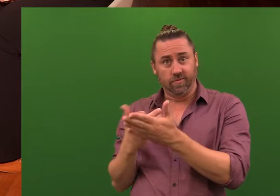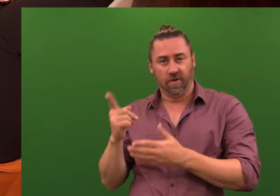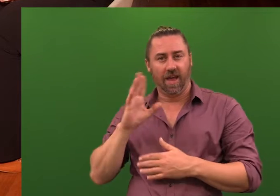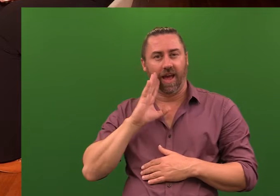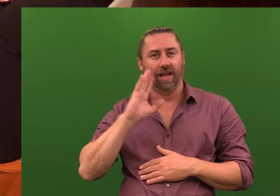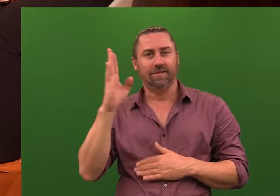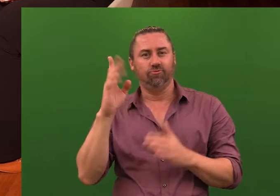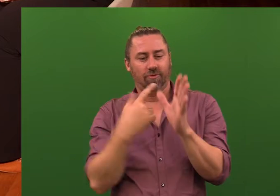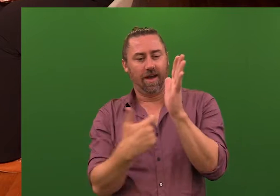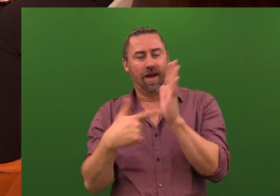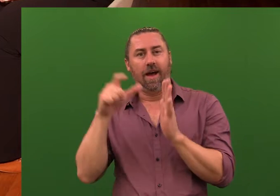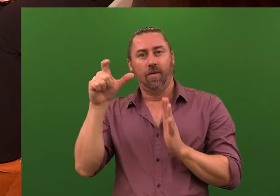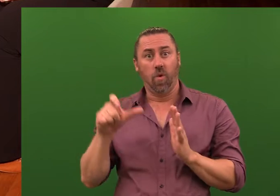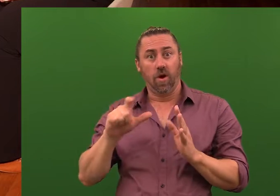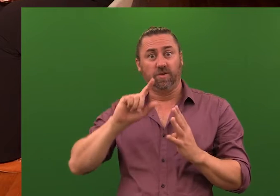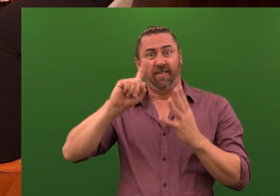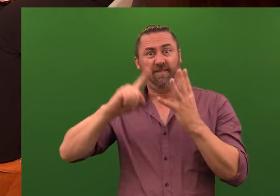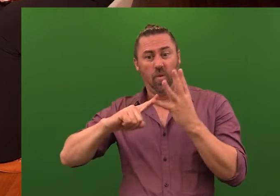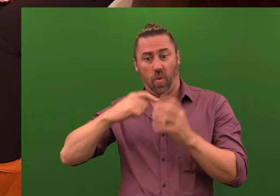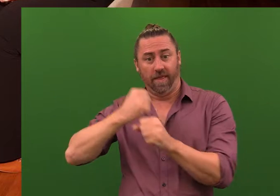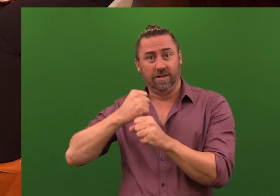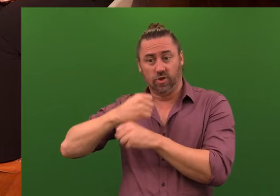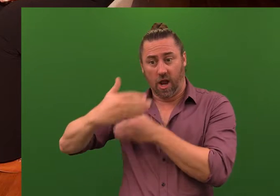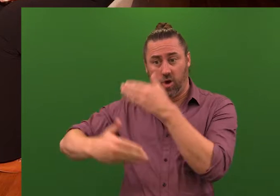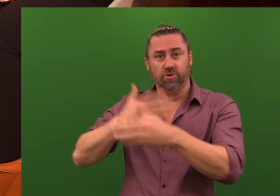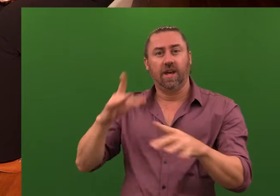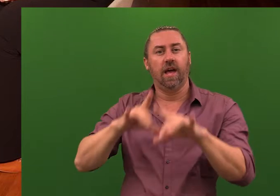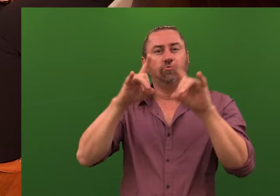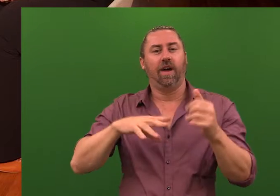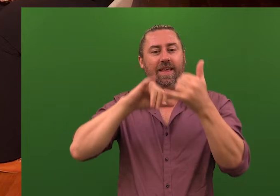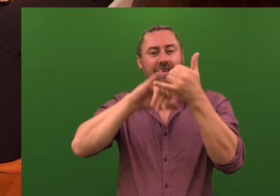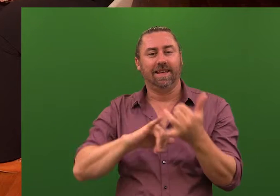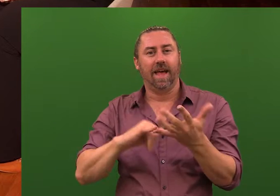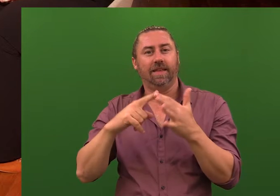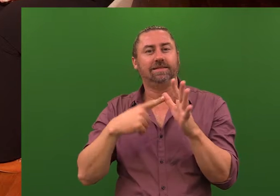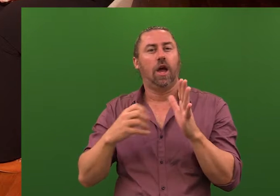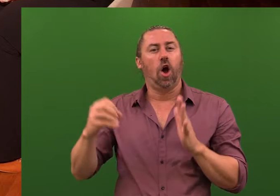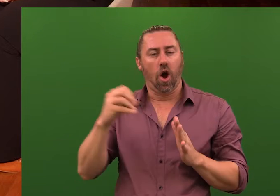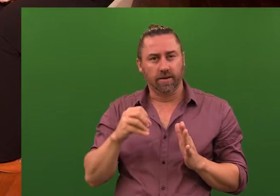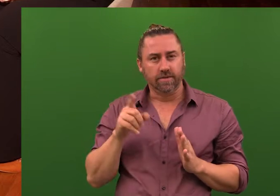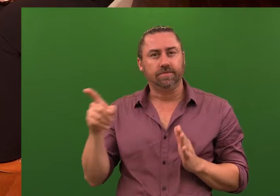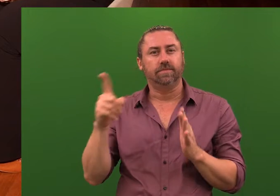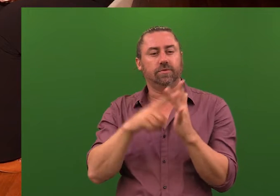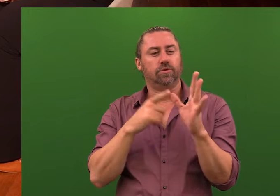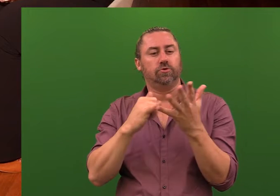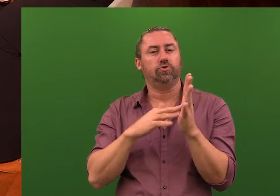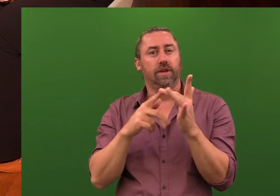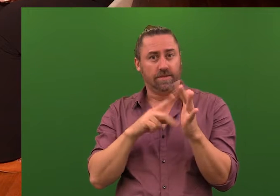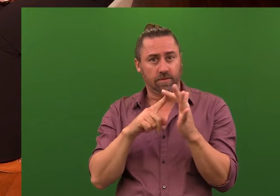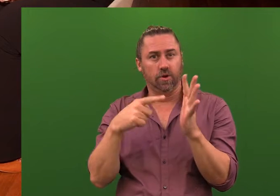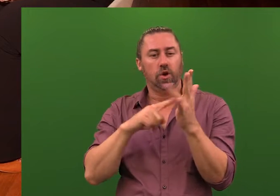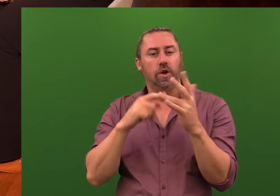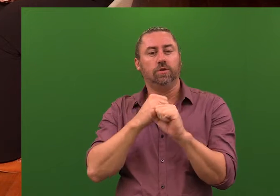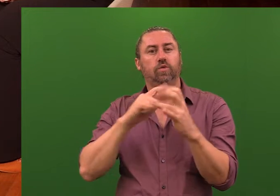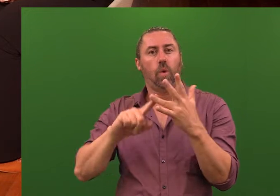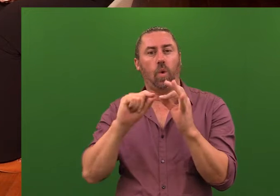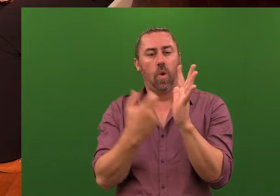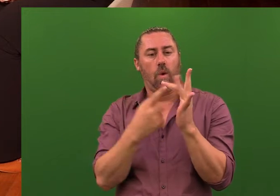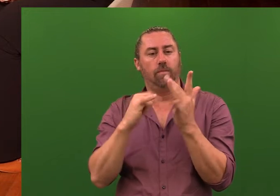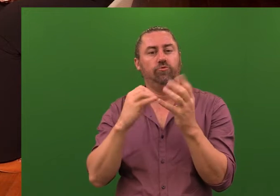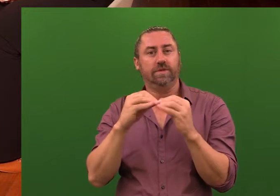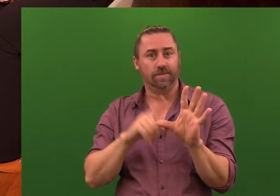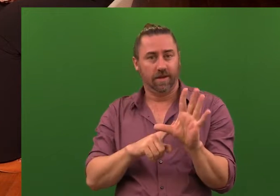all Aboriginal members of the Birri Nation. Today we're in conversation with contemporary artist and